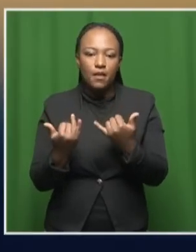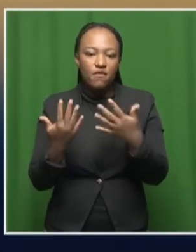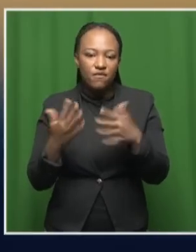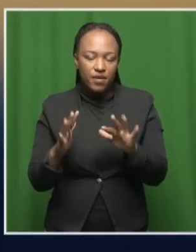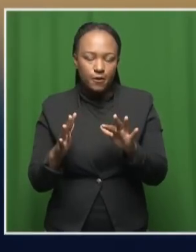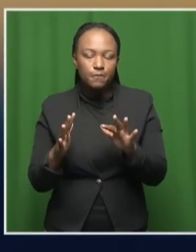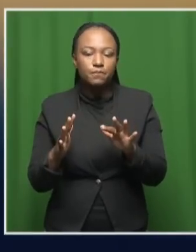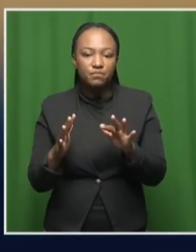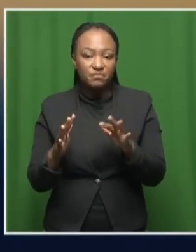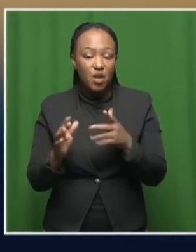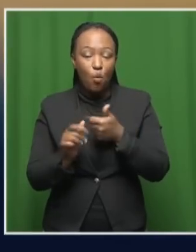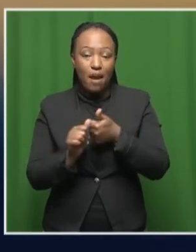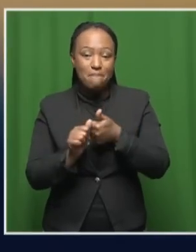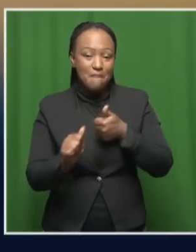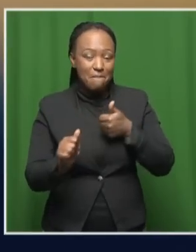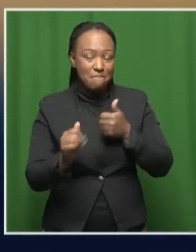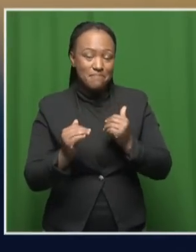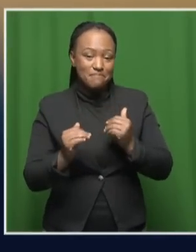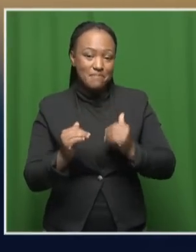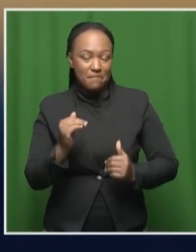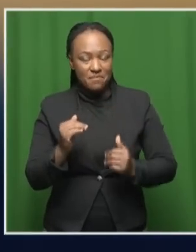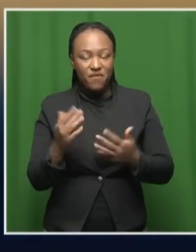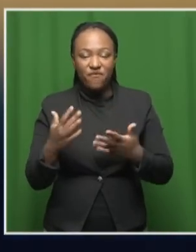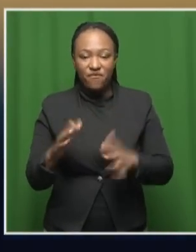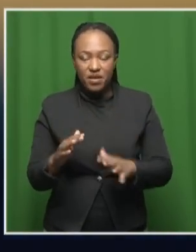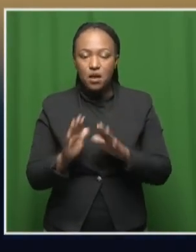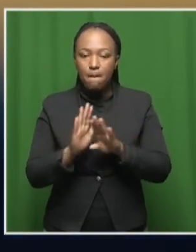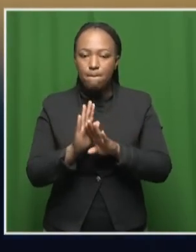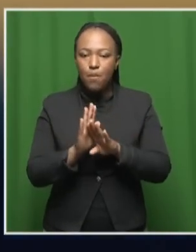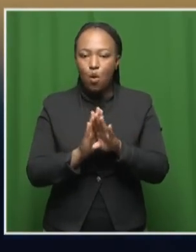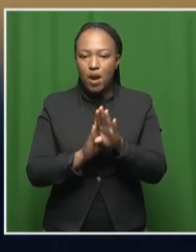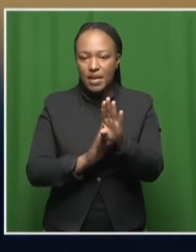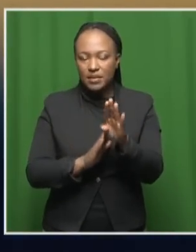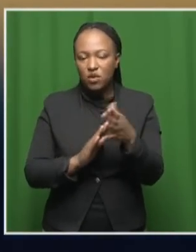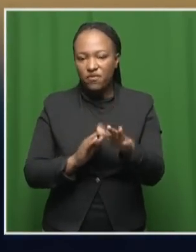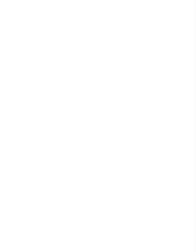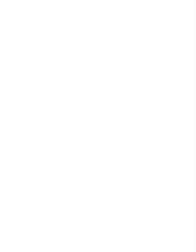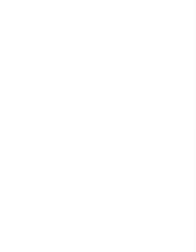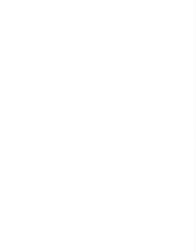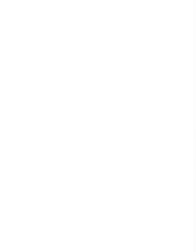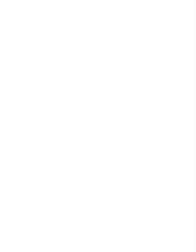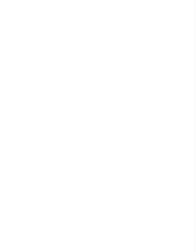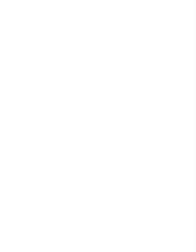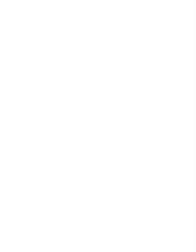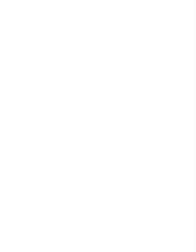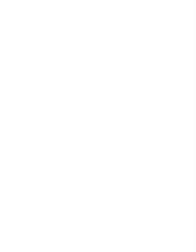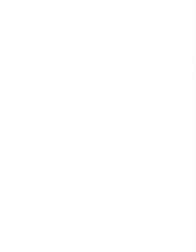back quite a number of years in terms of the progress that we had previously made.